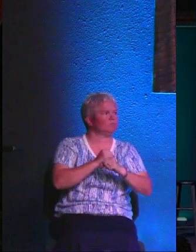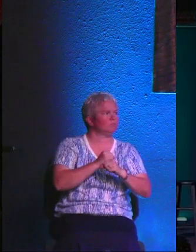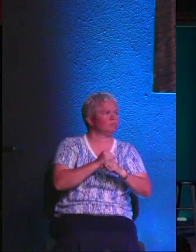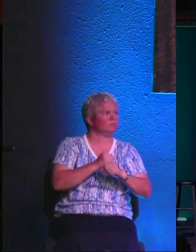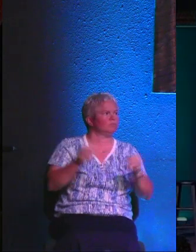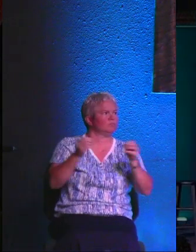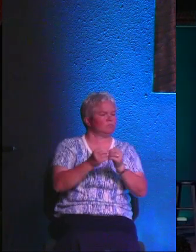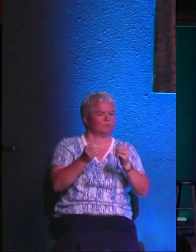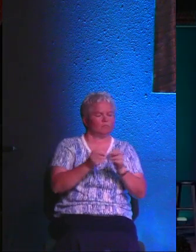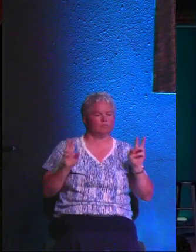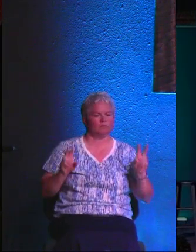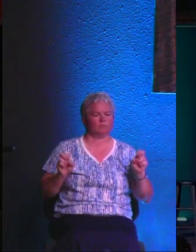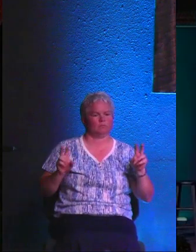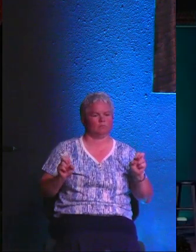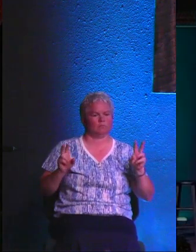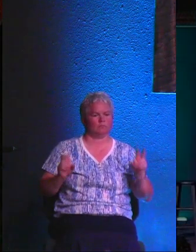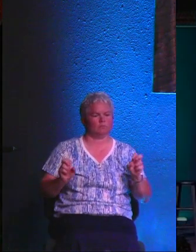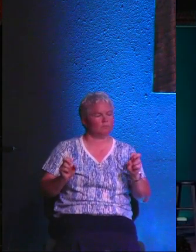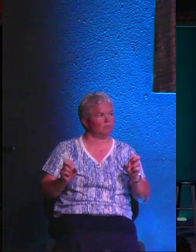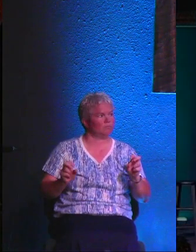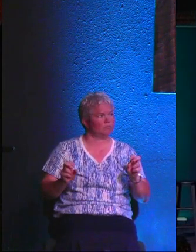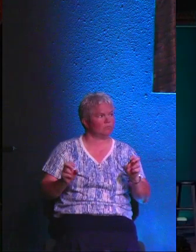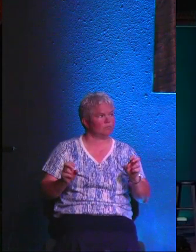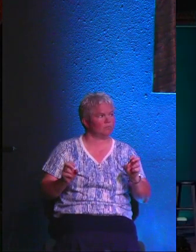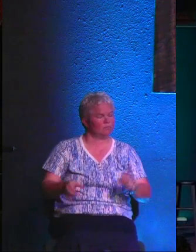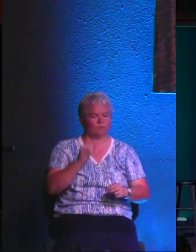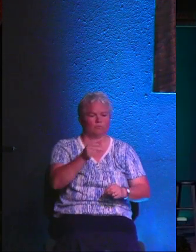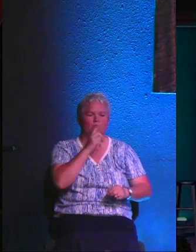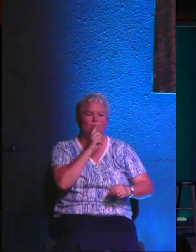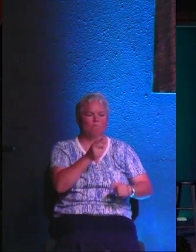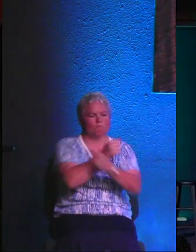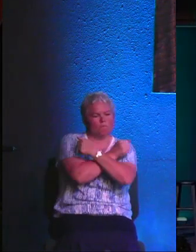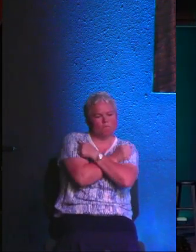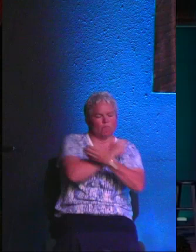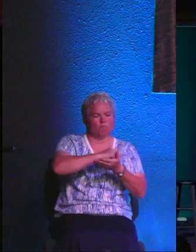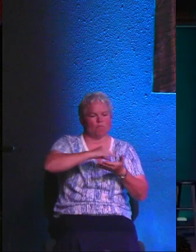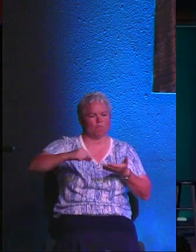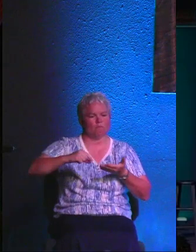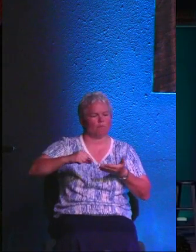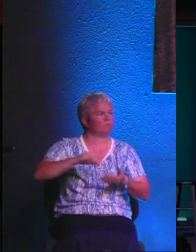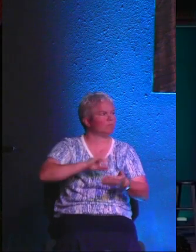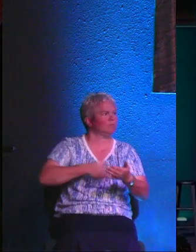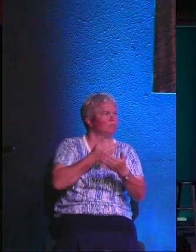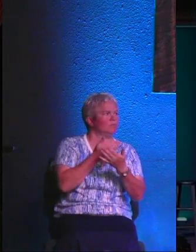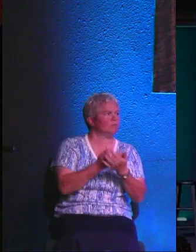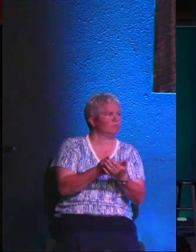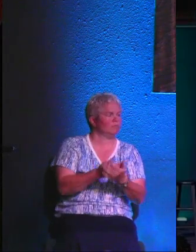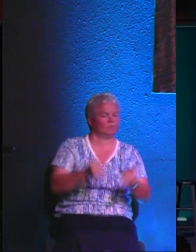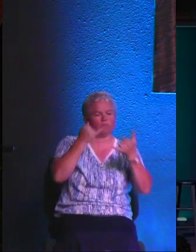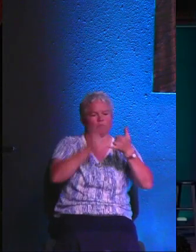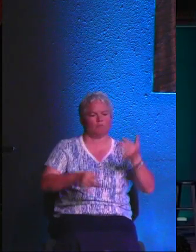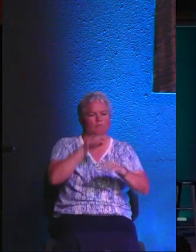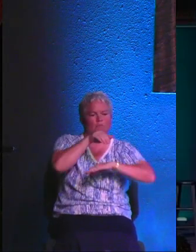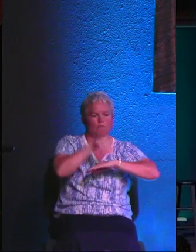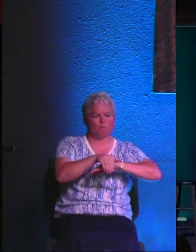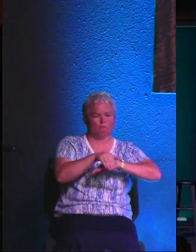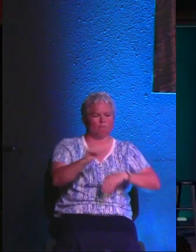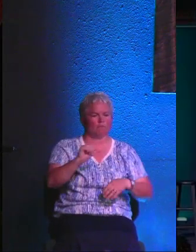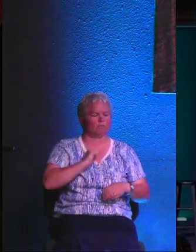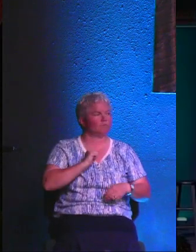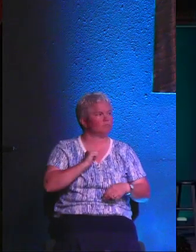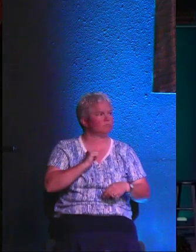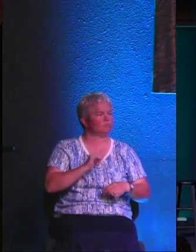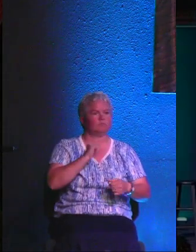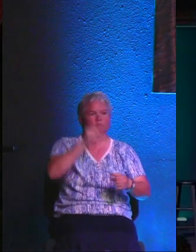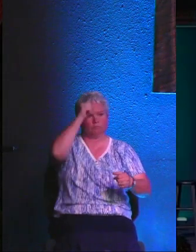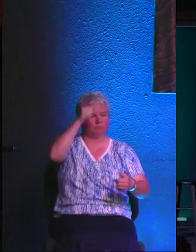because there's so much evil that he is protecting us from right now. And I really love this verse because it also reminded me of last night for myself.